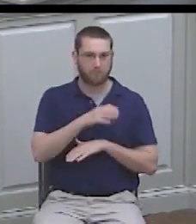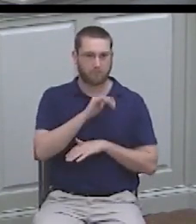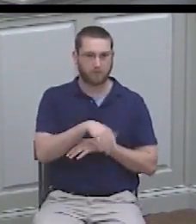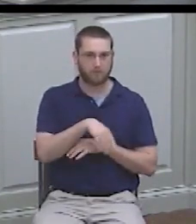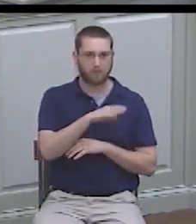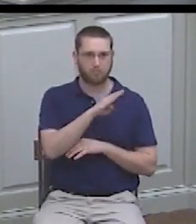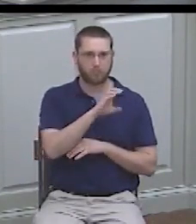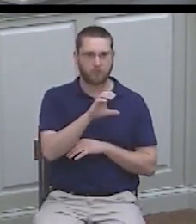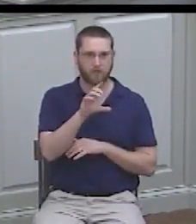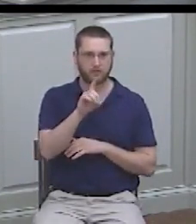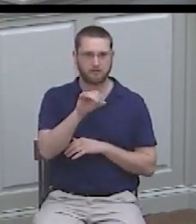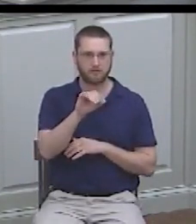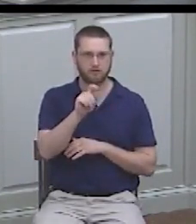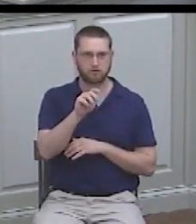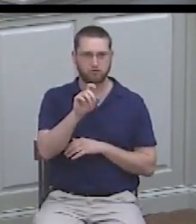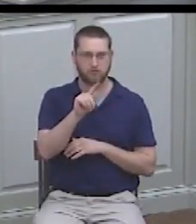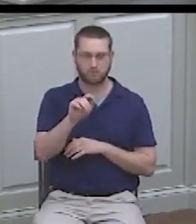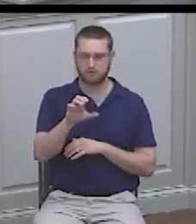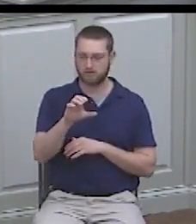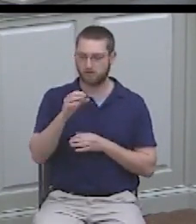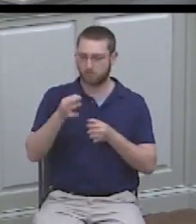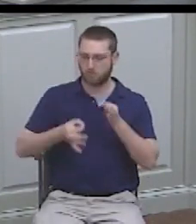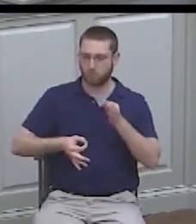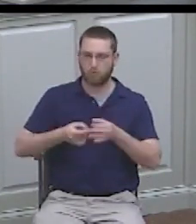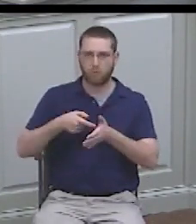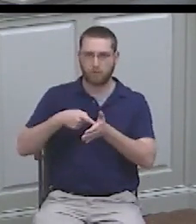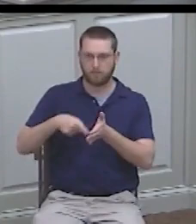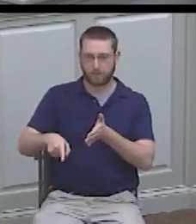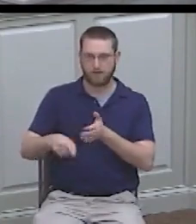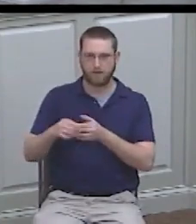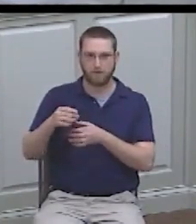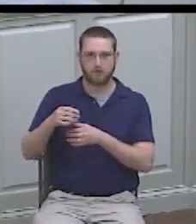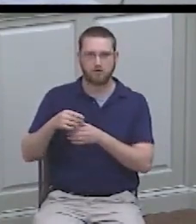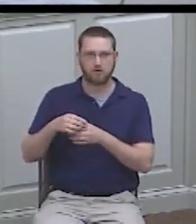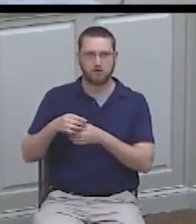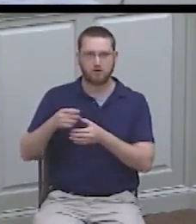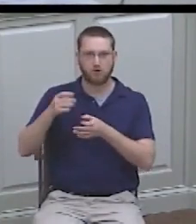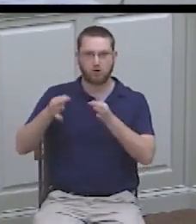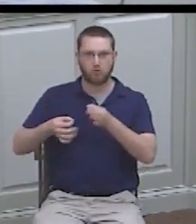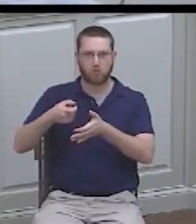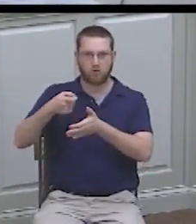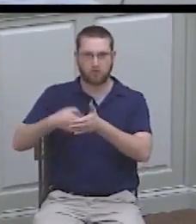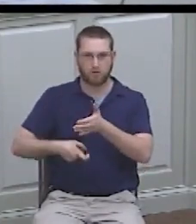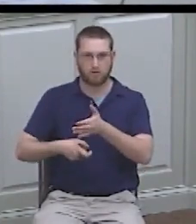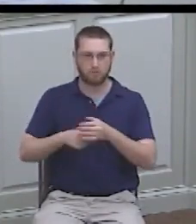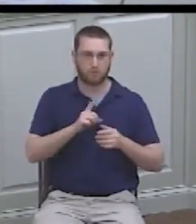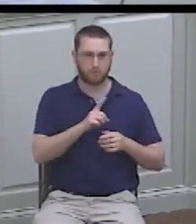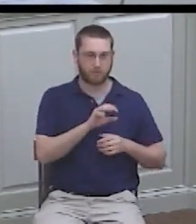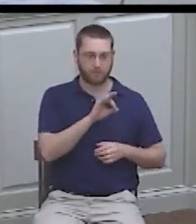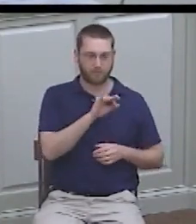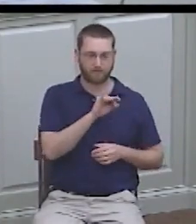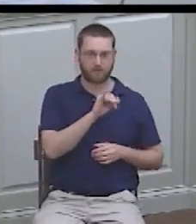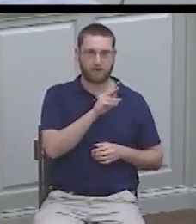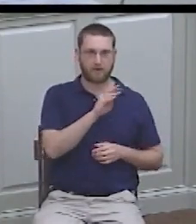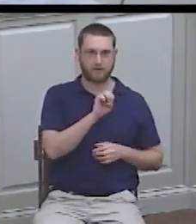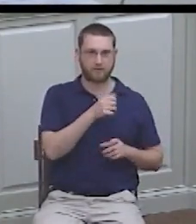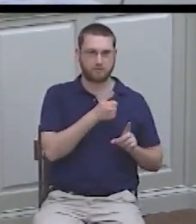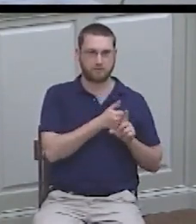costs? They would have to pay court costs that would go to the court, yes, but the fines retained would go to the city.